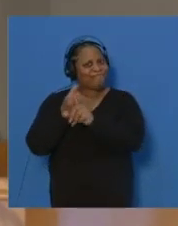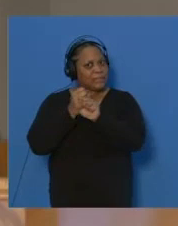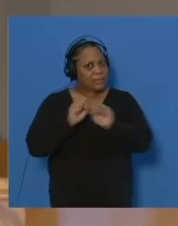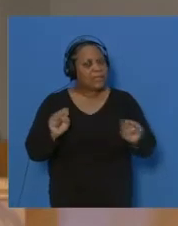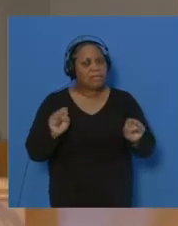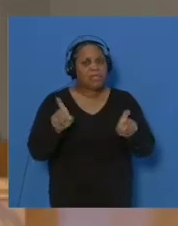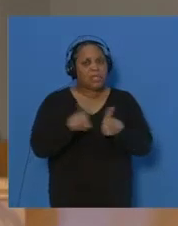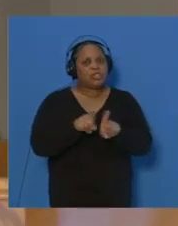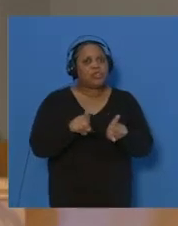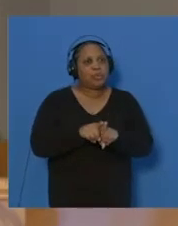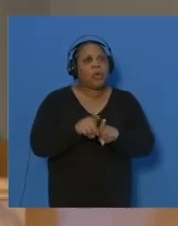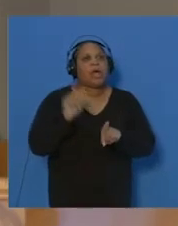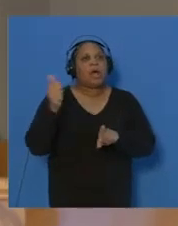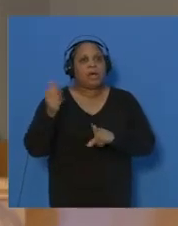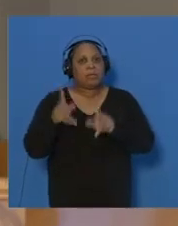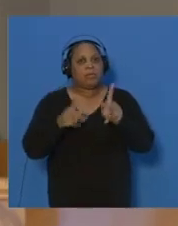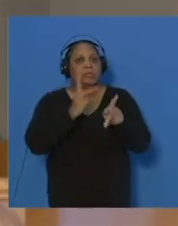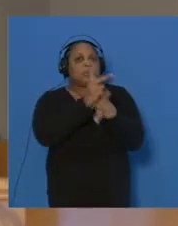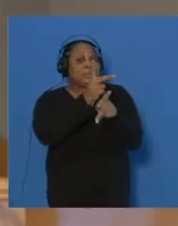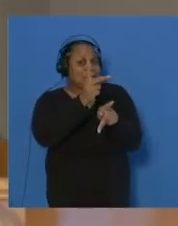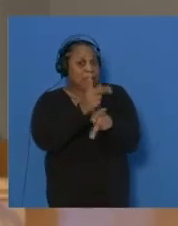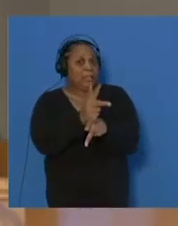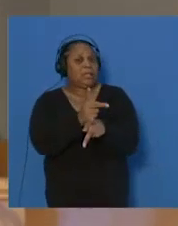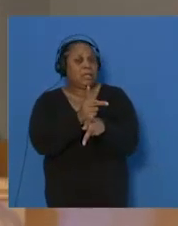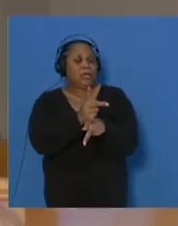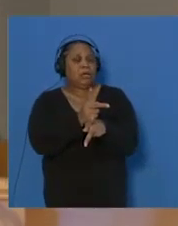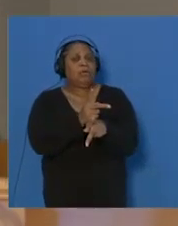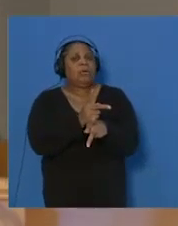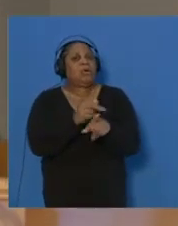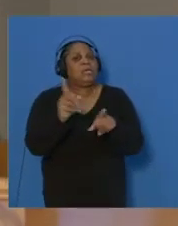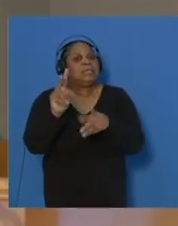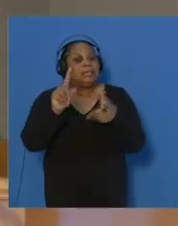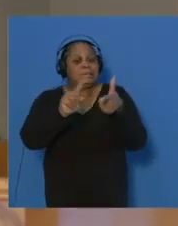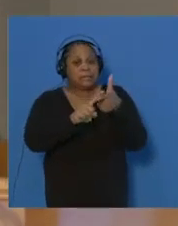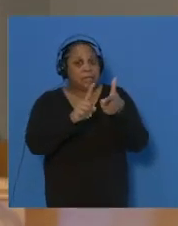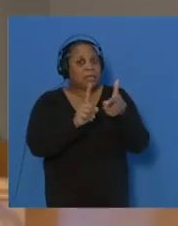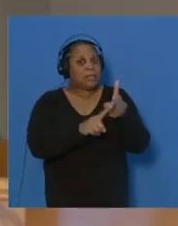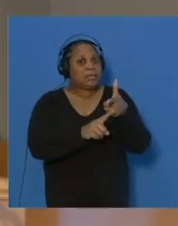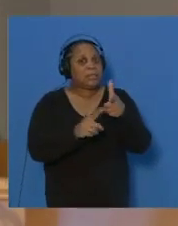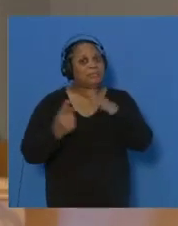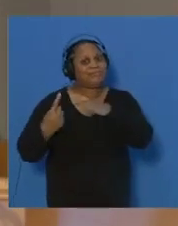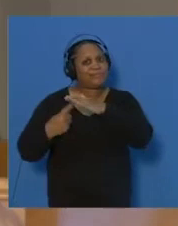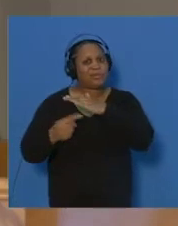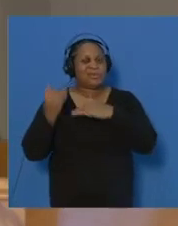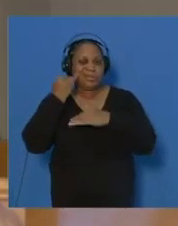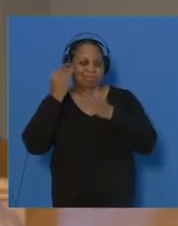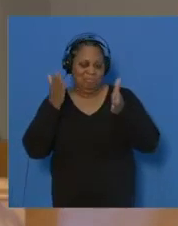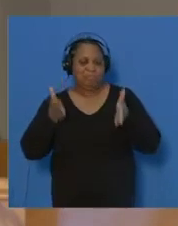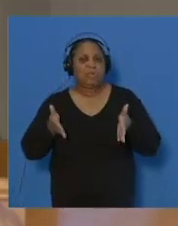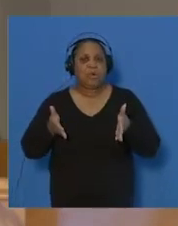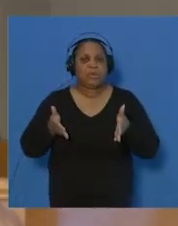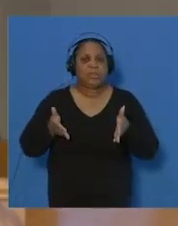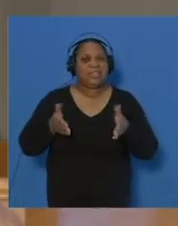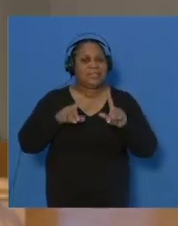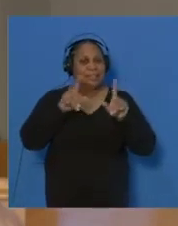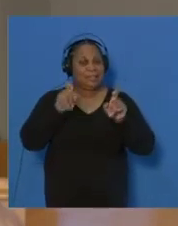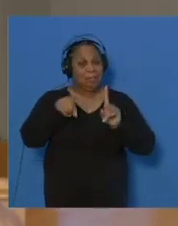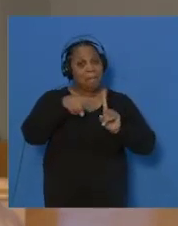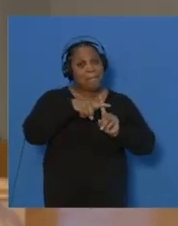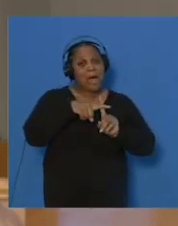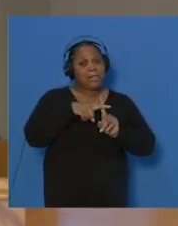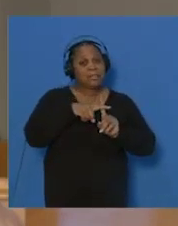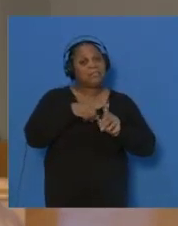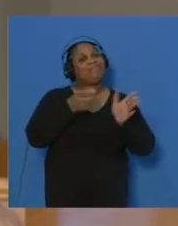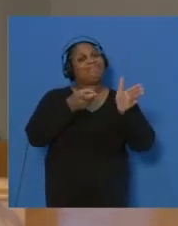and as well as the persons that they are caring for. And secondly, with respect to the quarantine, if an individual is test positive and